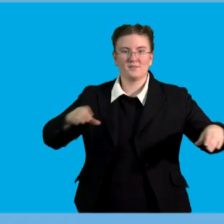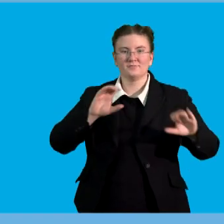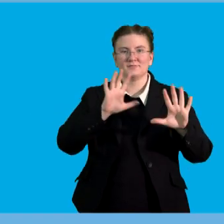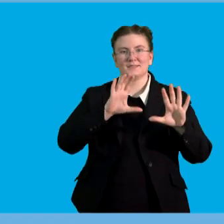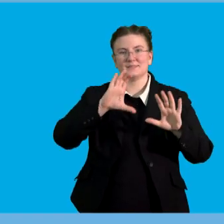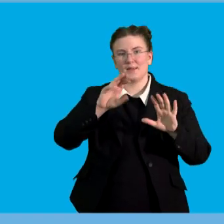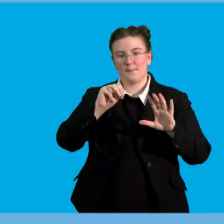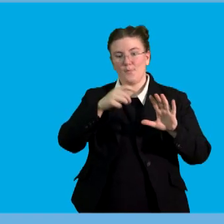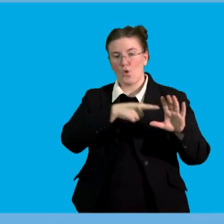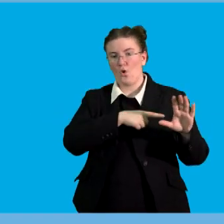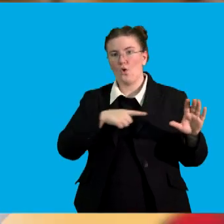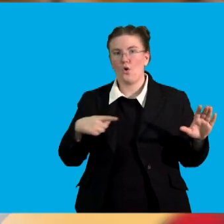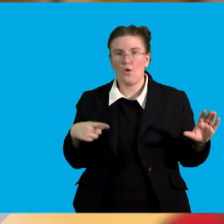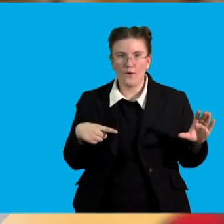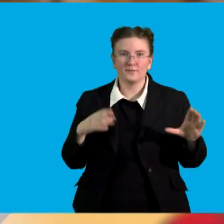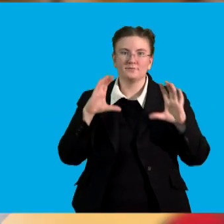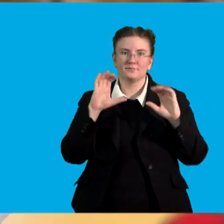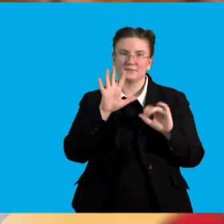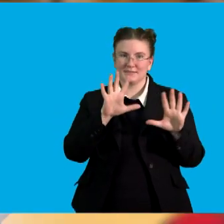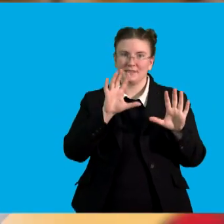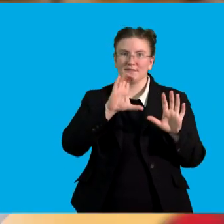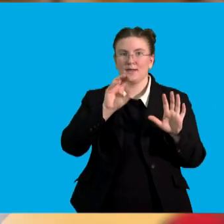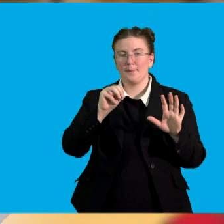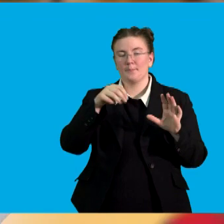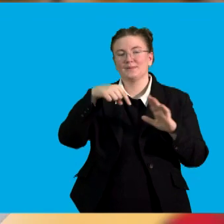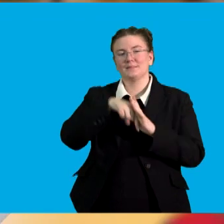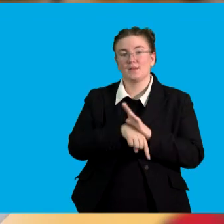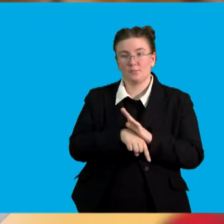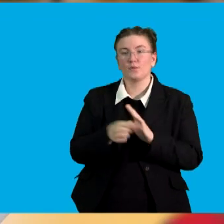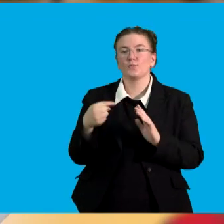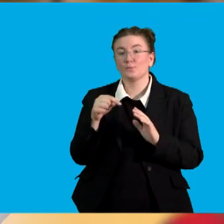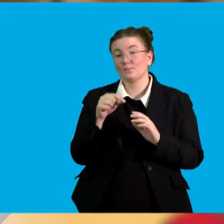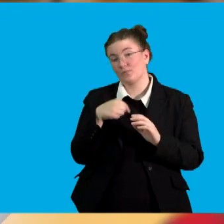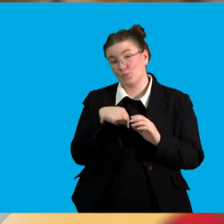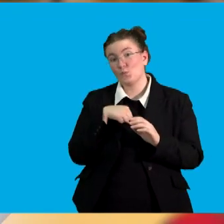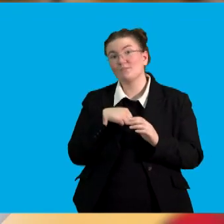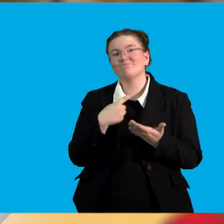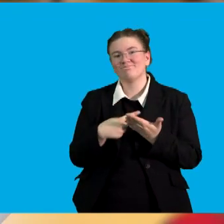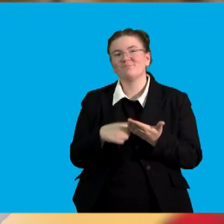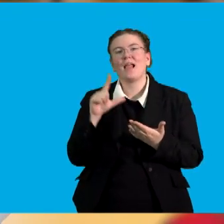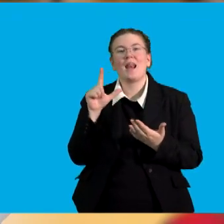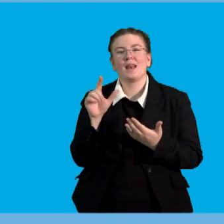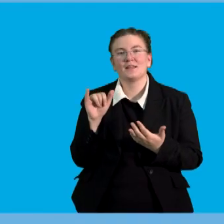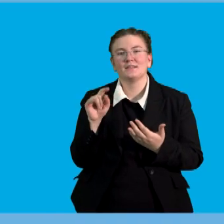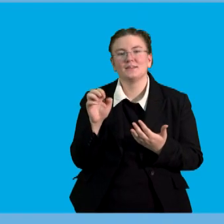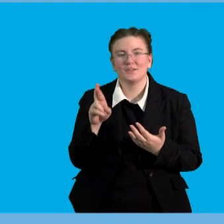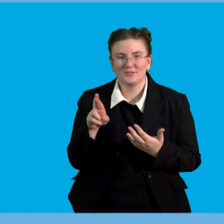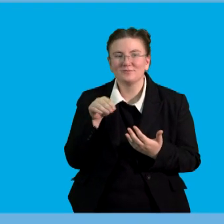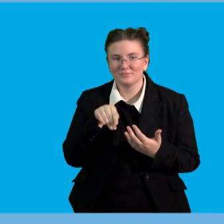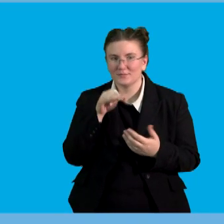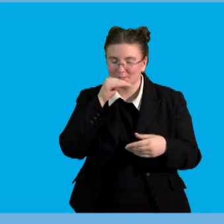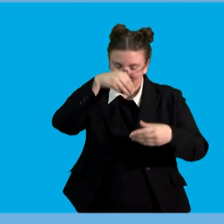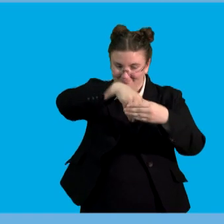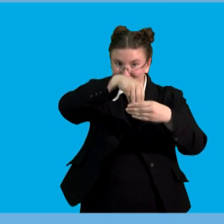talking about 1 liter, we're talking about the space inside that particular cube, and that space must have